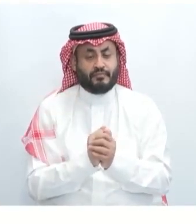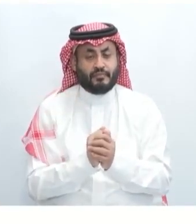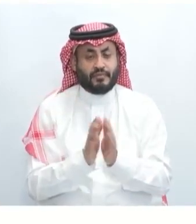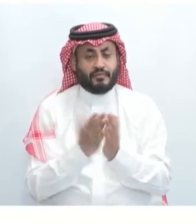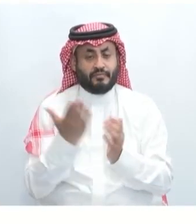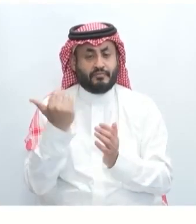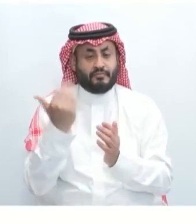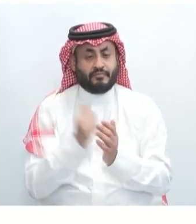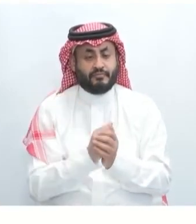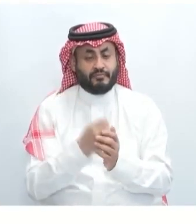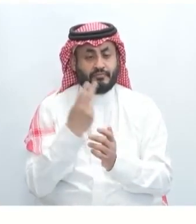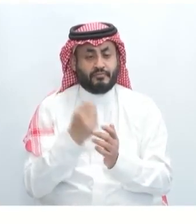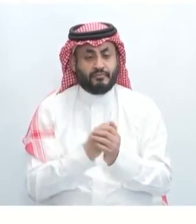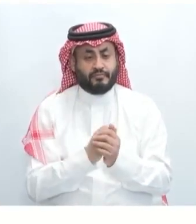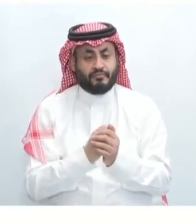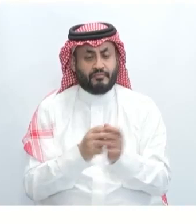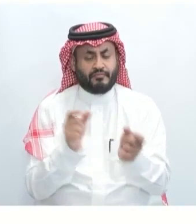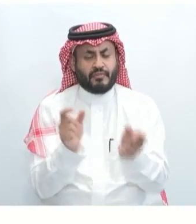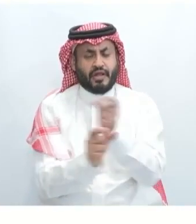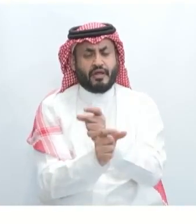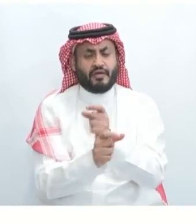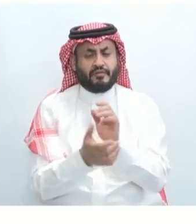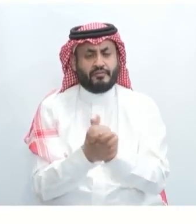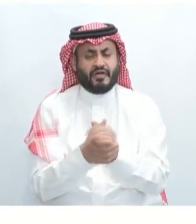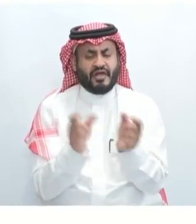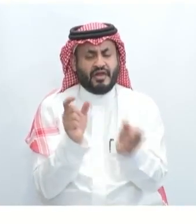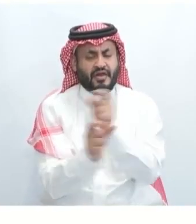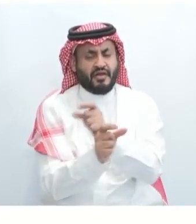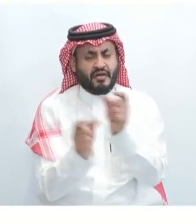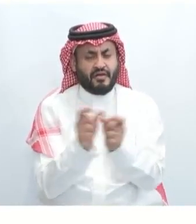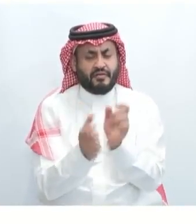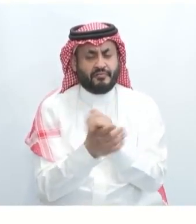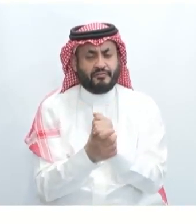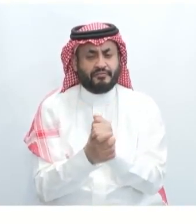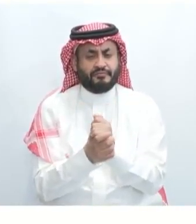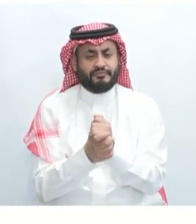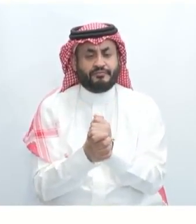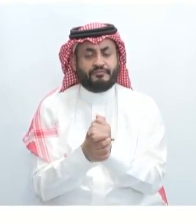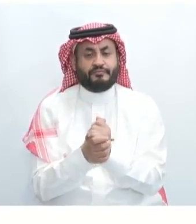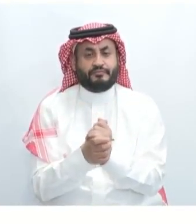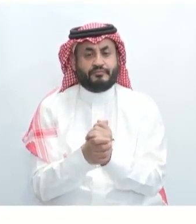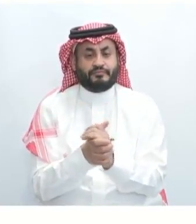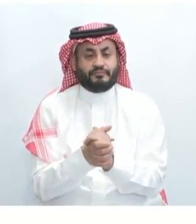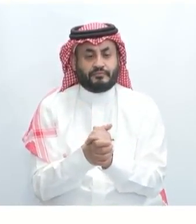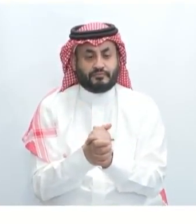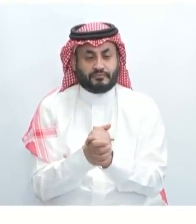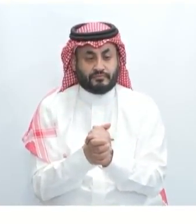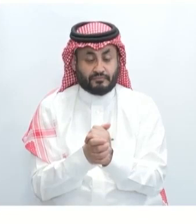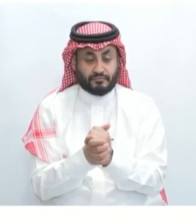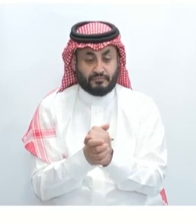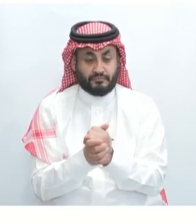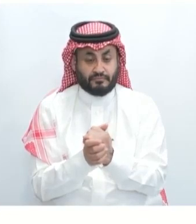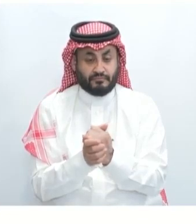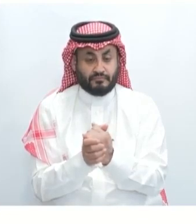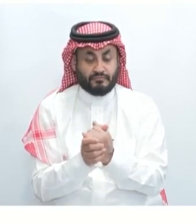this question number 2. Change the words and chant. So, change the words.